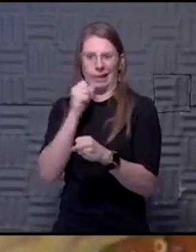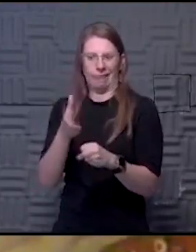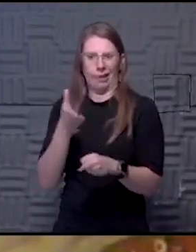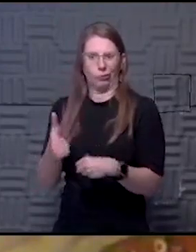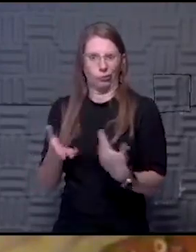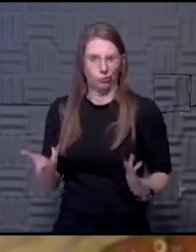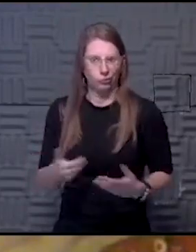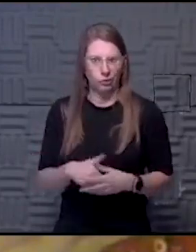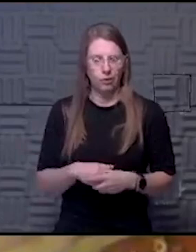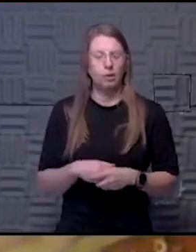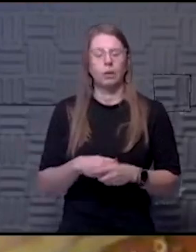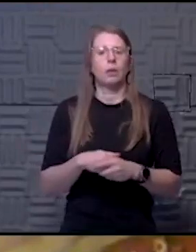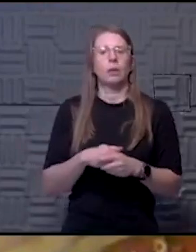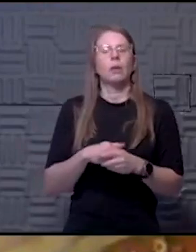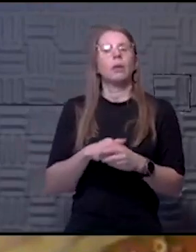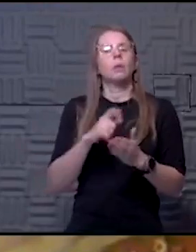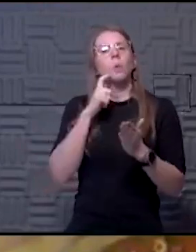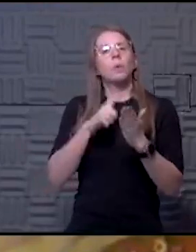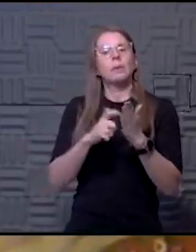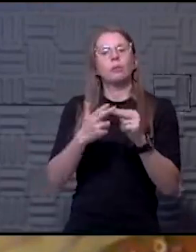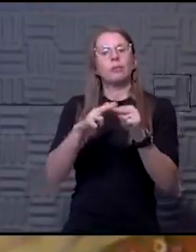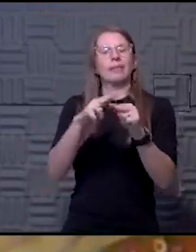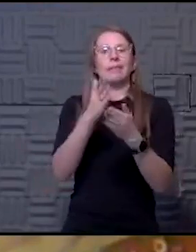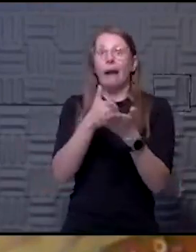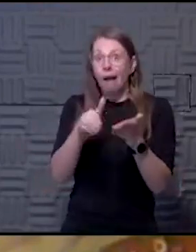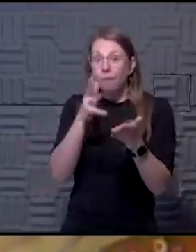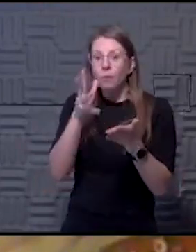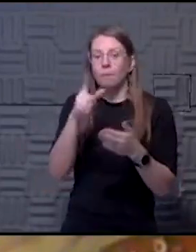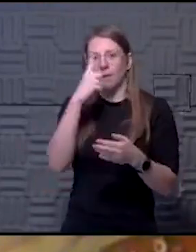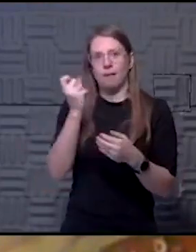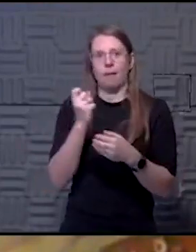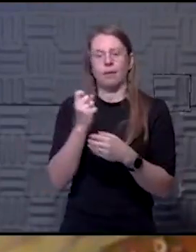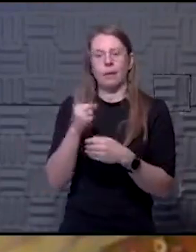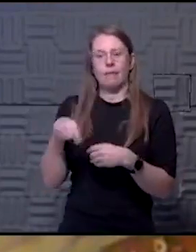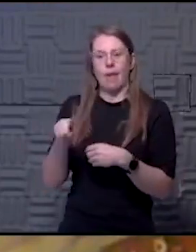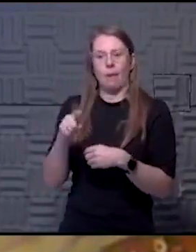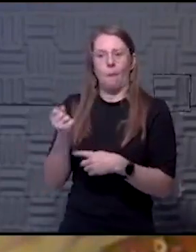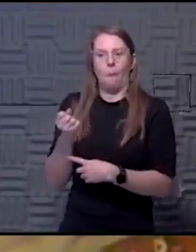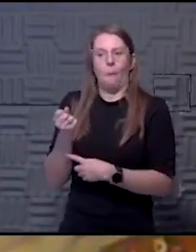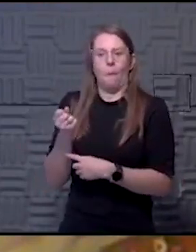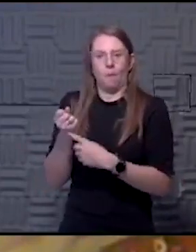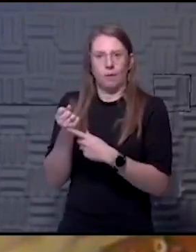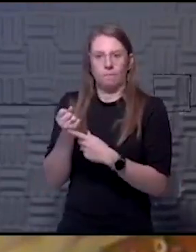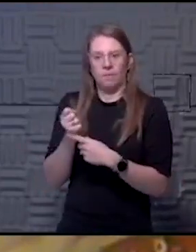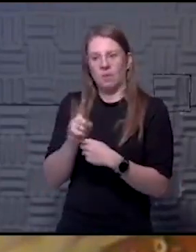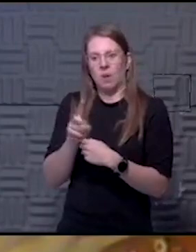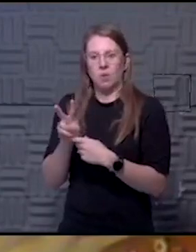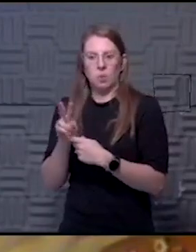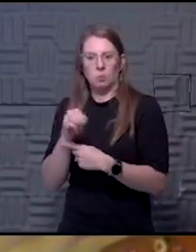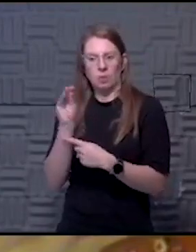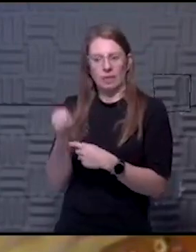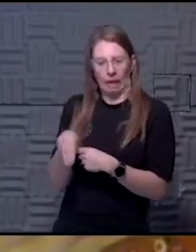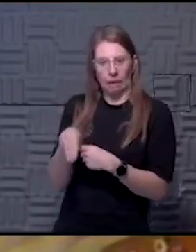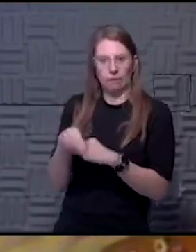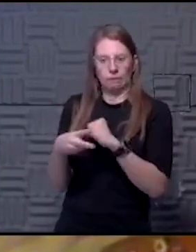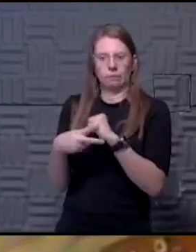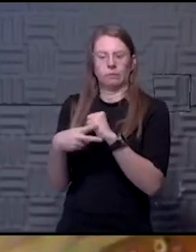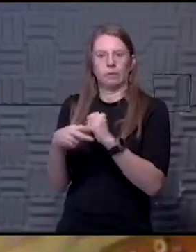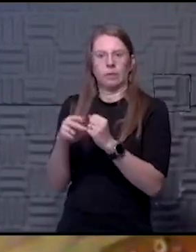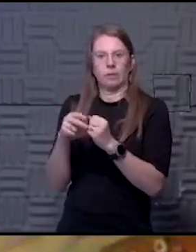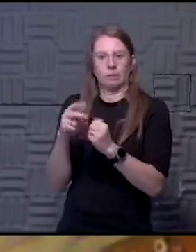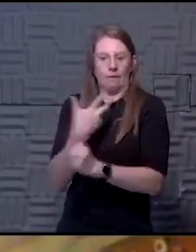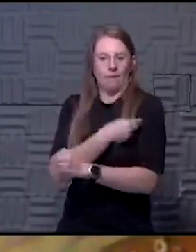We will see a little bit of an increase, I think, because they were holding back a paltry 1 or 2% for